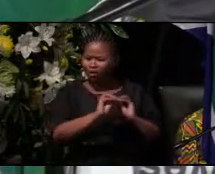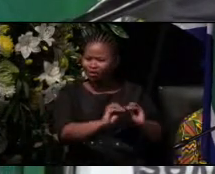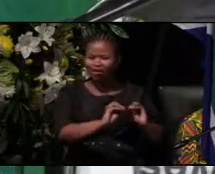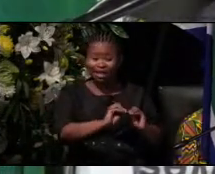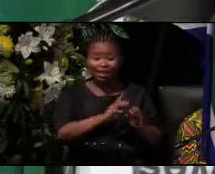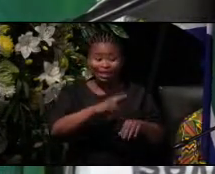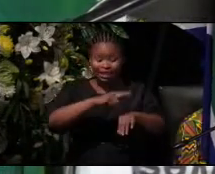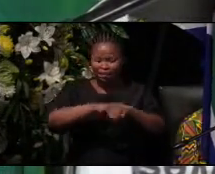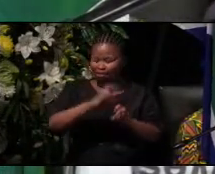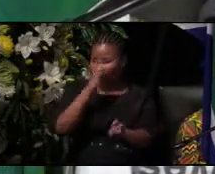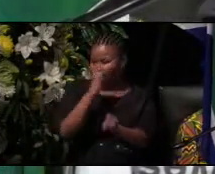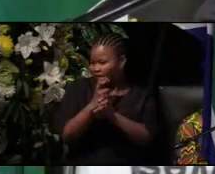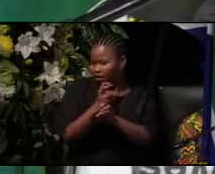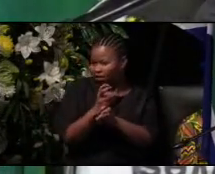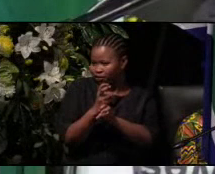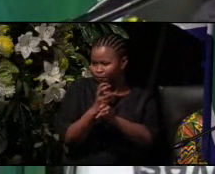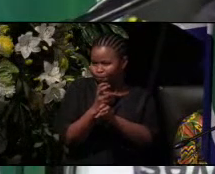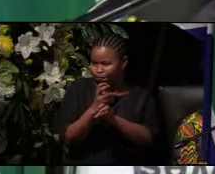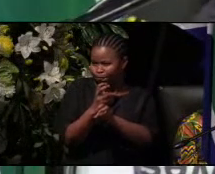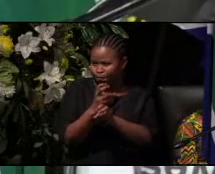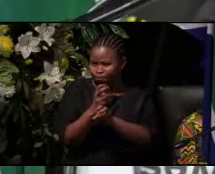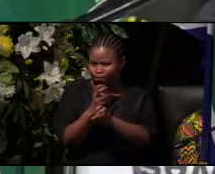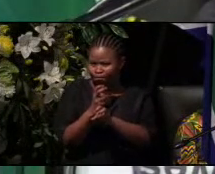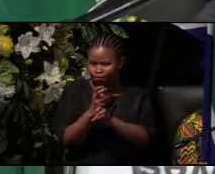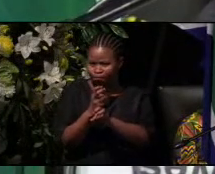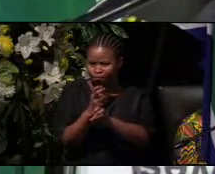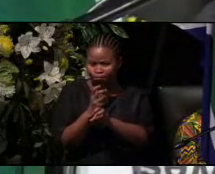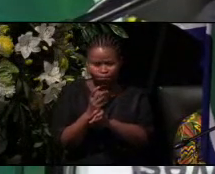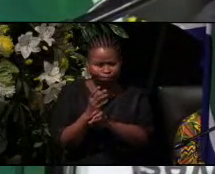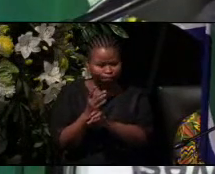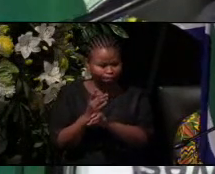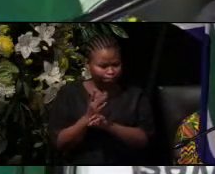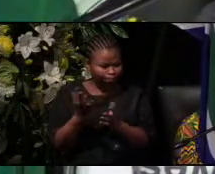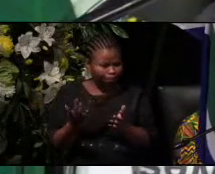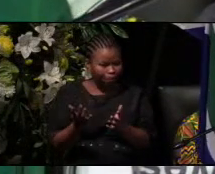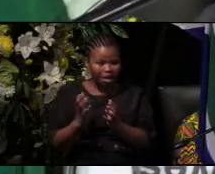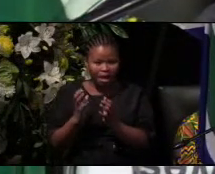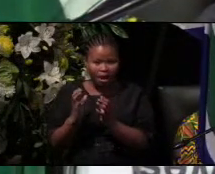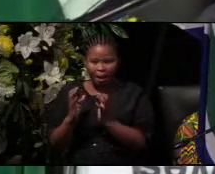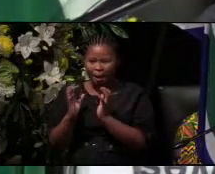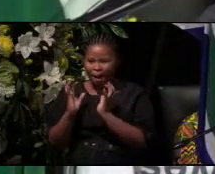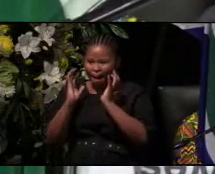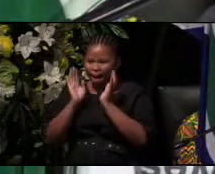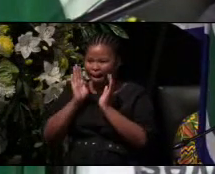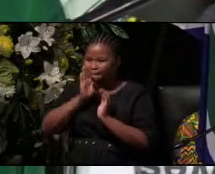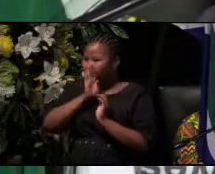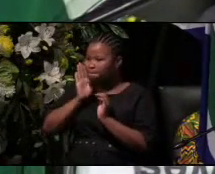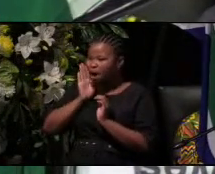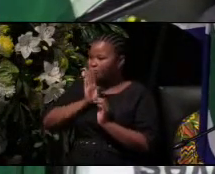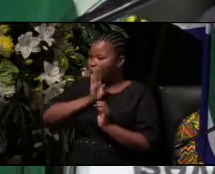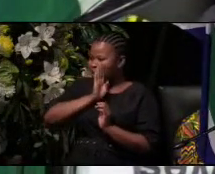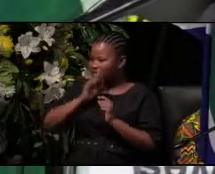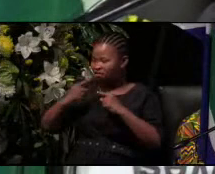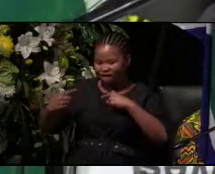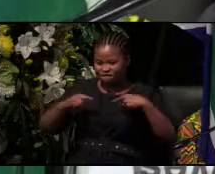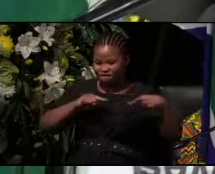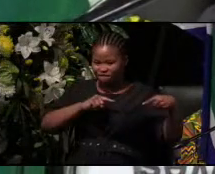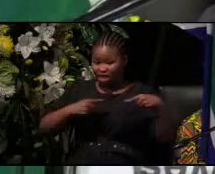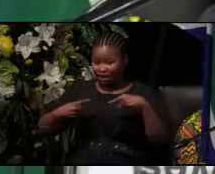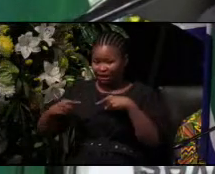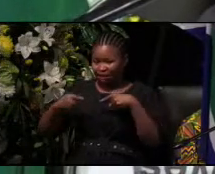during difficult times when mangupe's violence